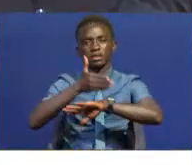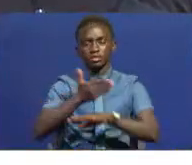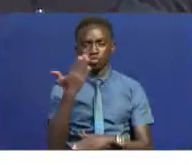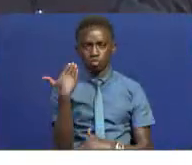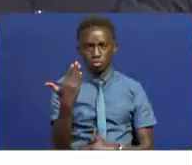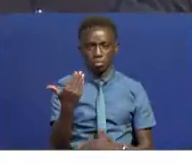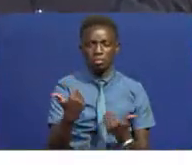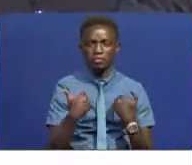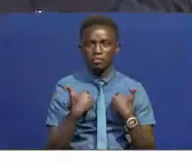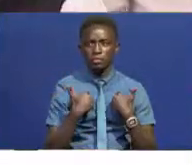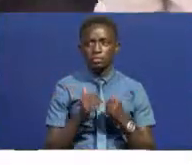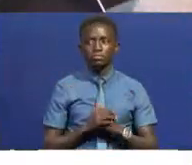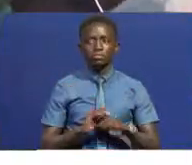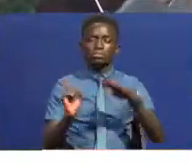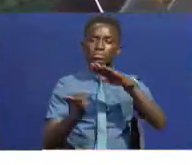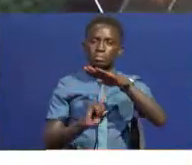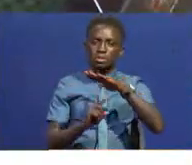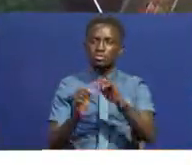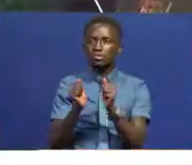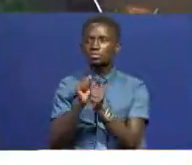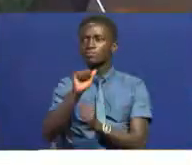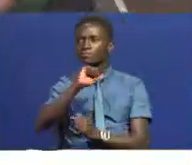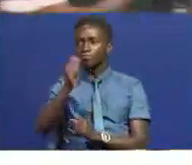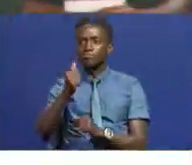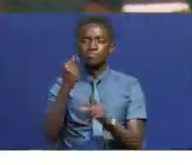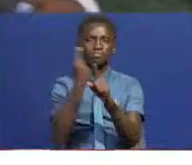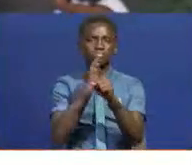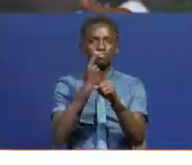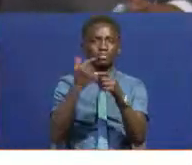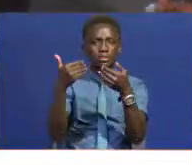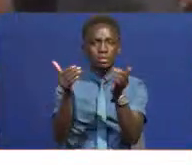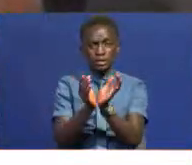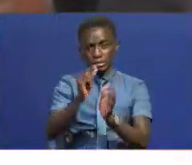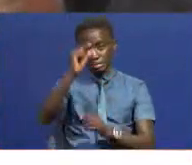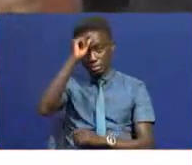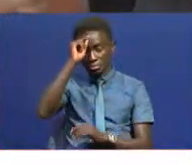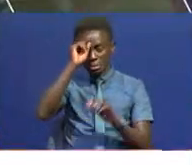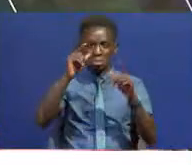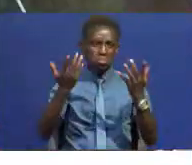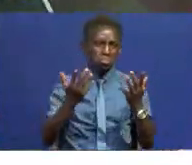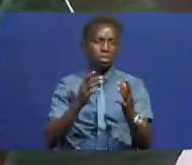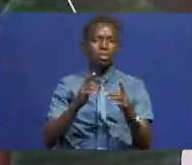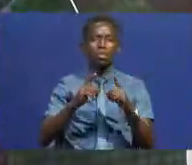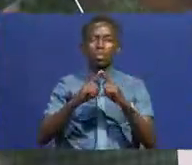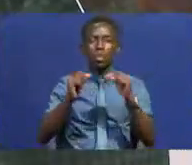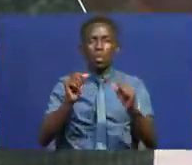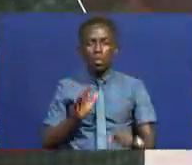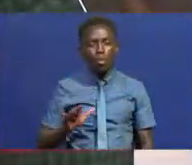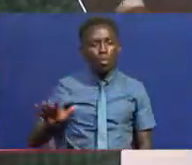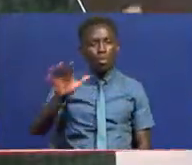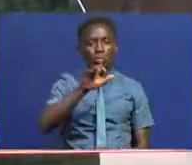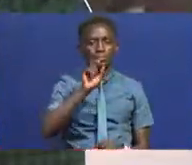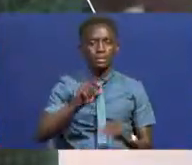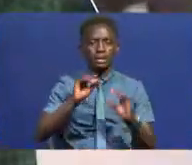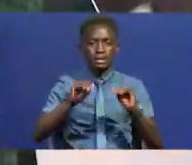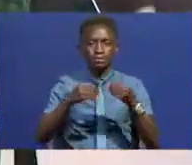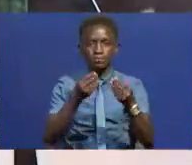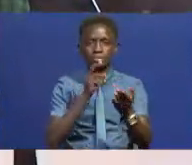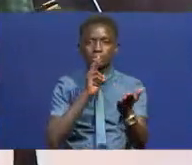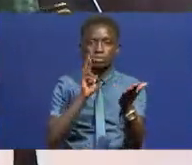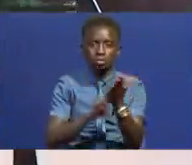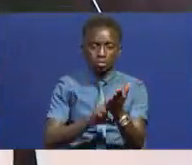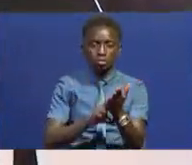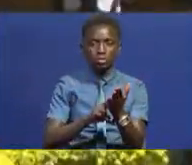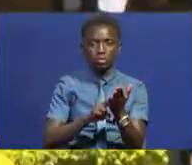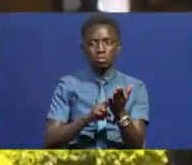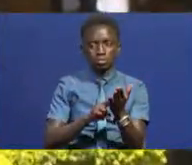Ministries and other public entities were also ordered to provide a report of action taken to correct anomalies flagged in audit